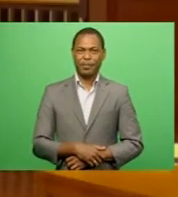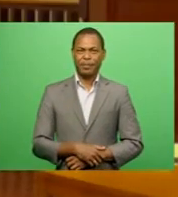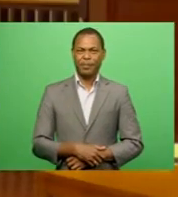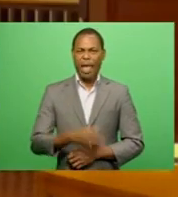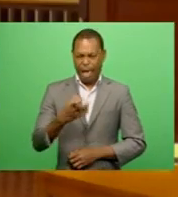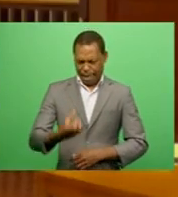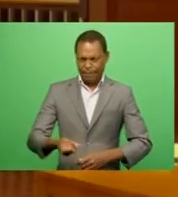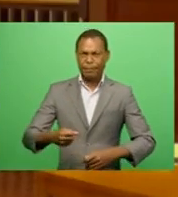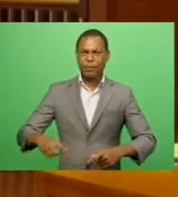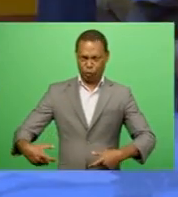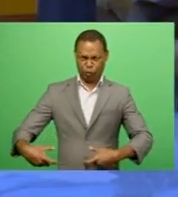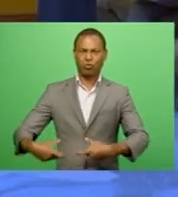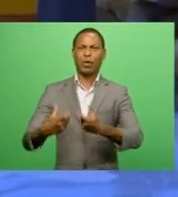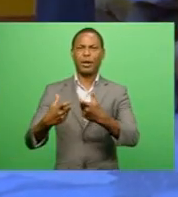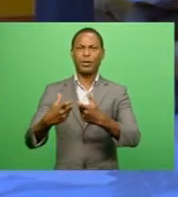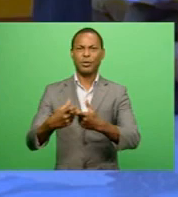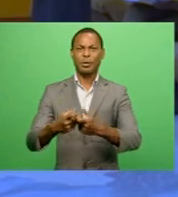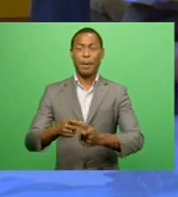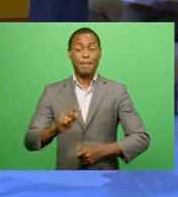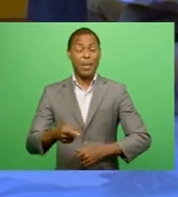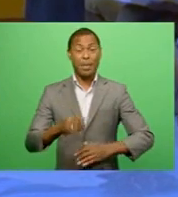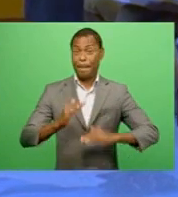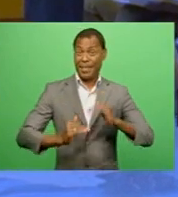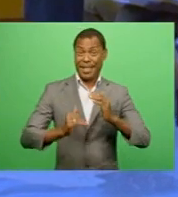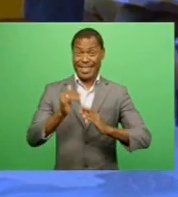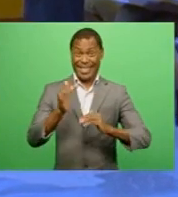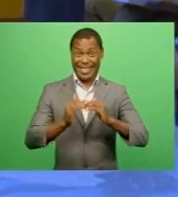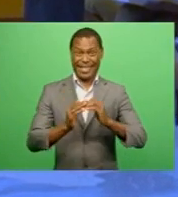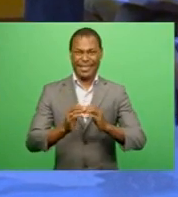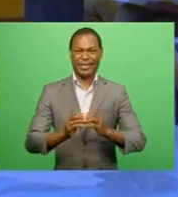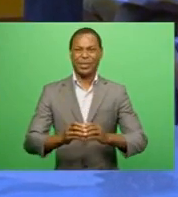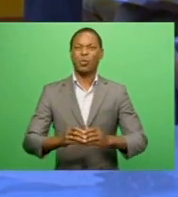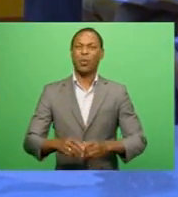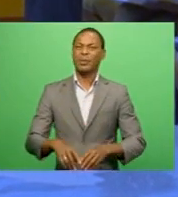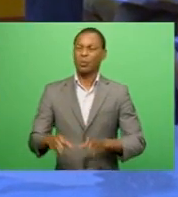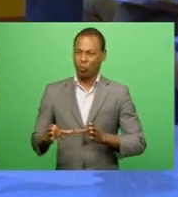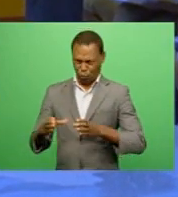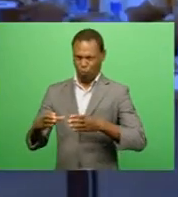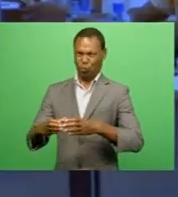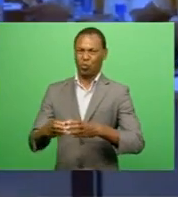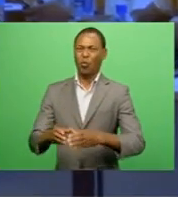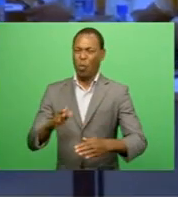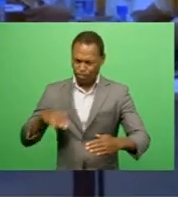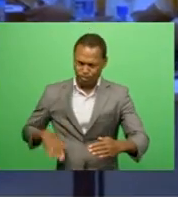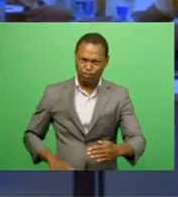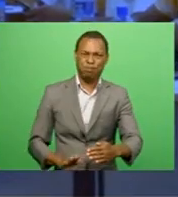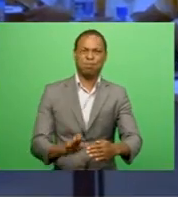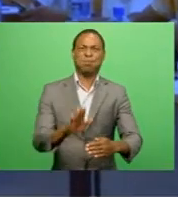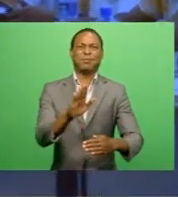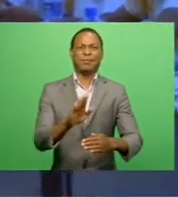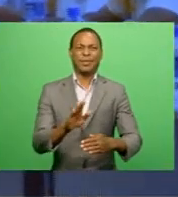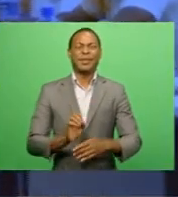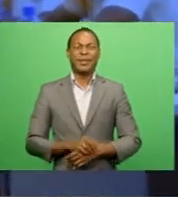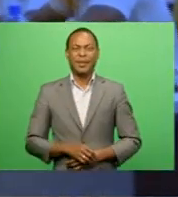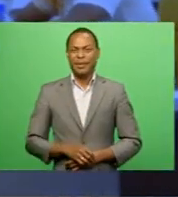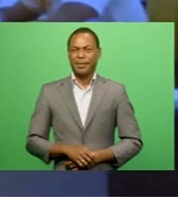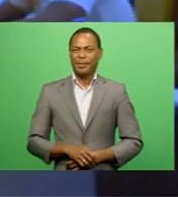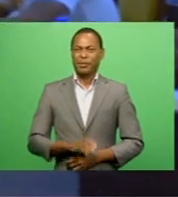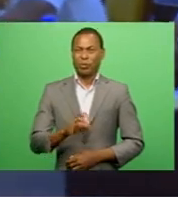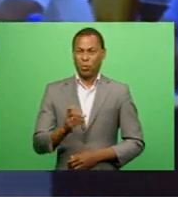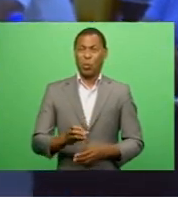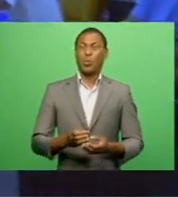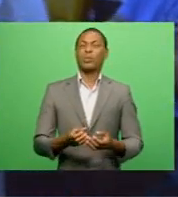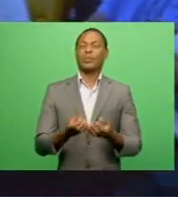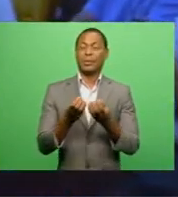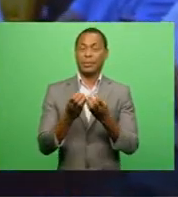challenges, Shaheen says the building and construction sector continues to thrive, boosting investor confidence. The council last year